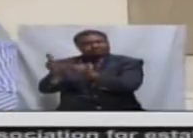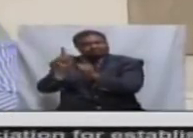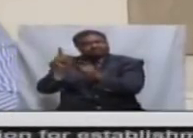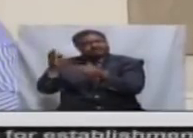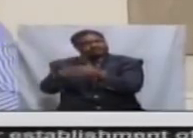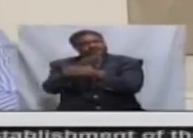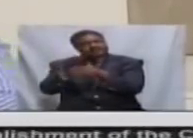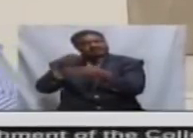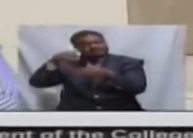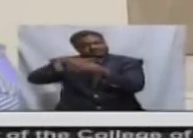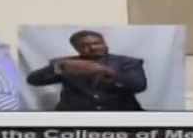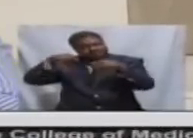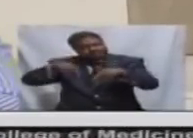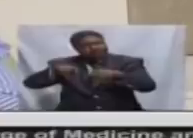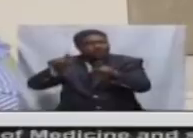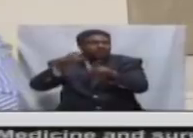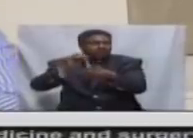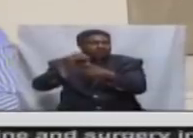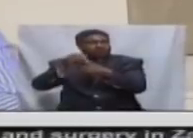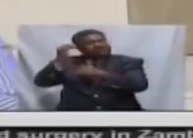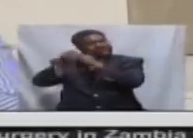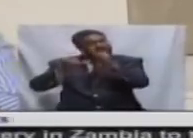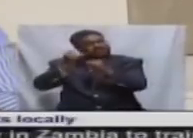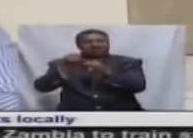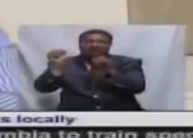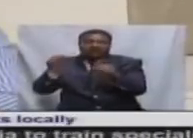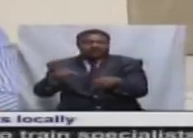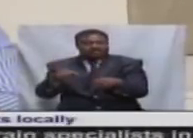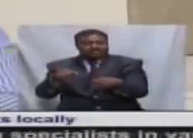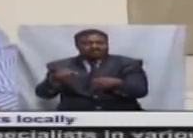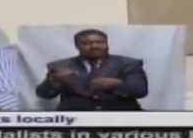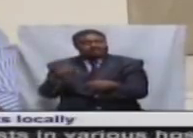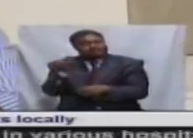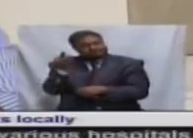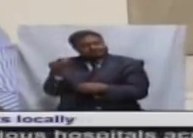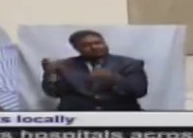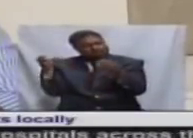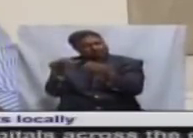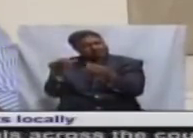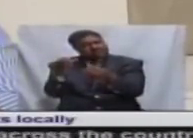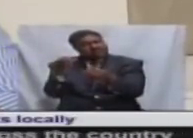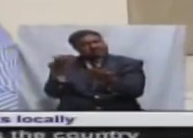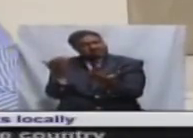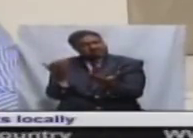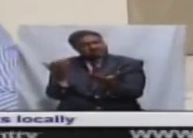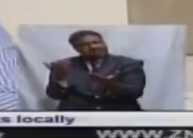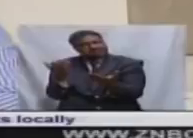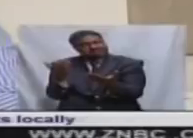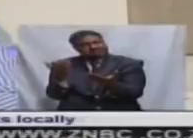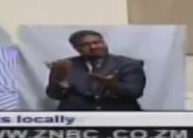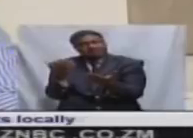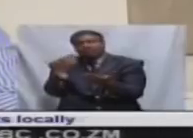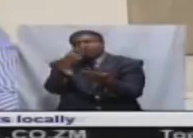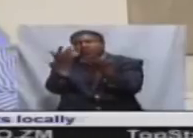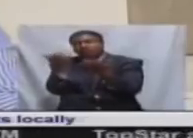makes it easier for the trainees and the trainers to conduct this training, because the shifting that is involved when people are